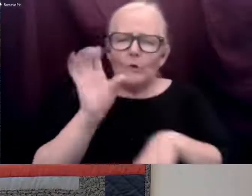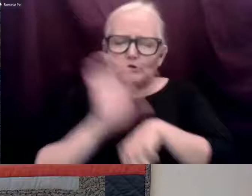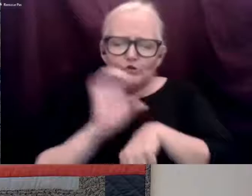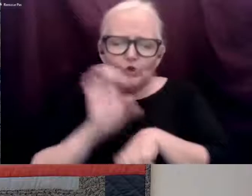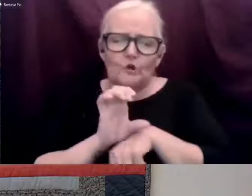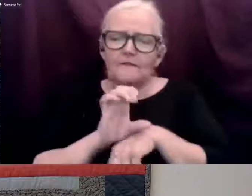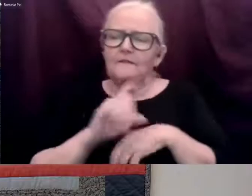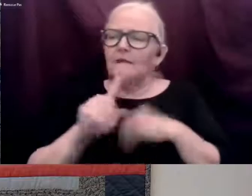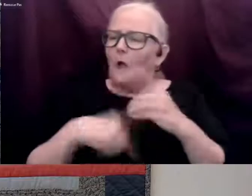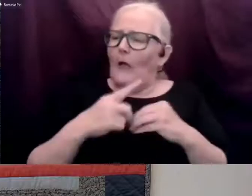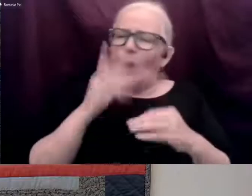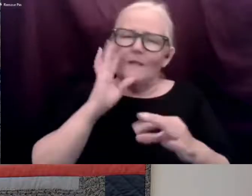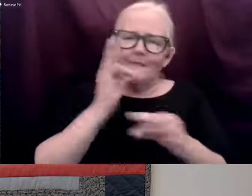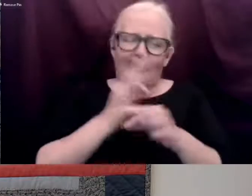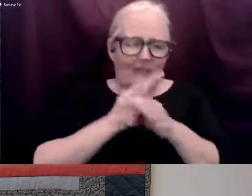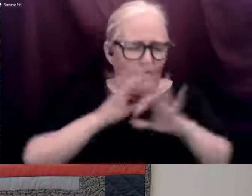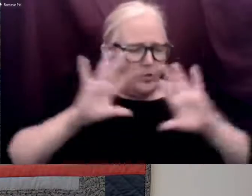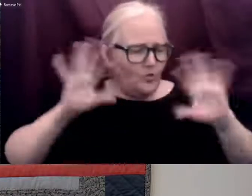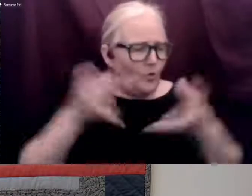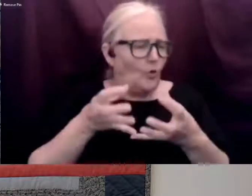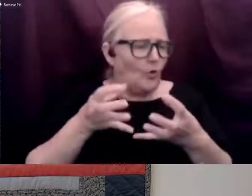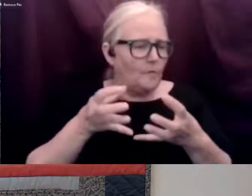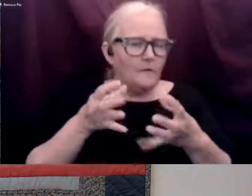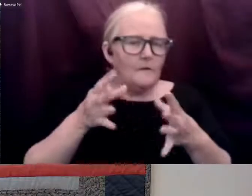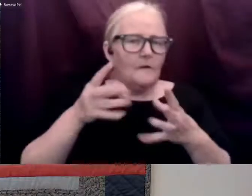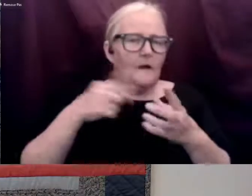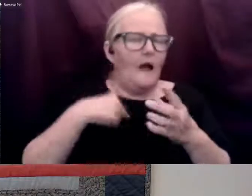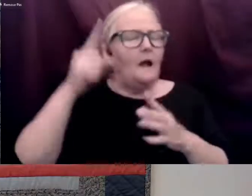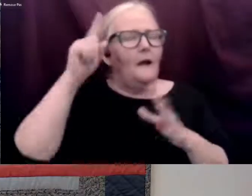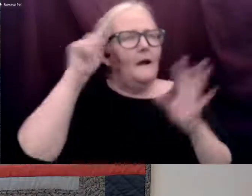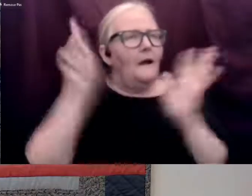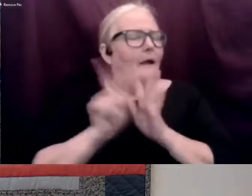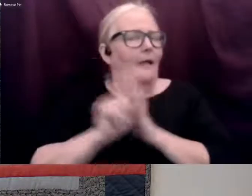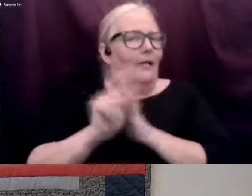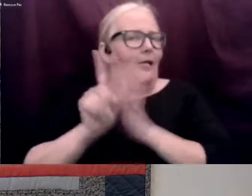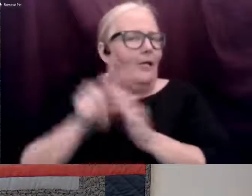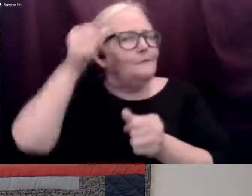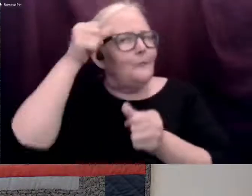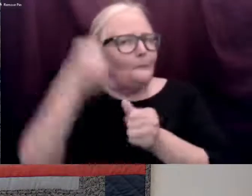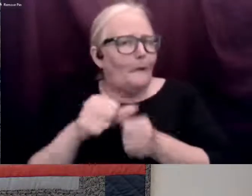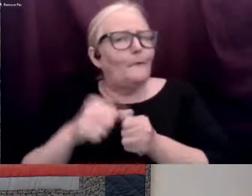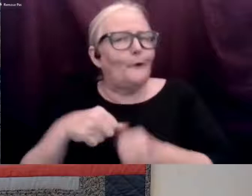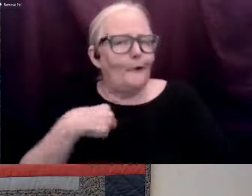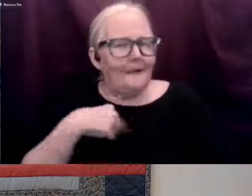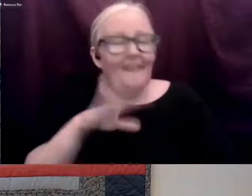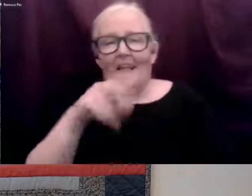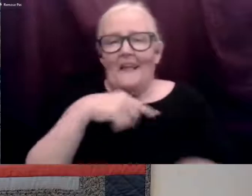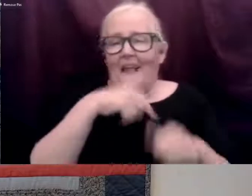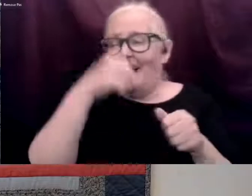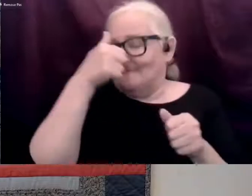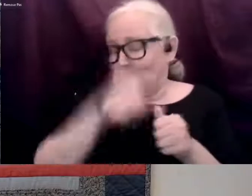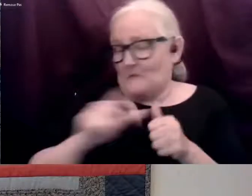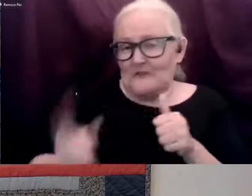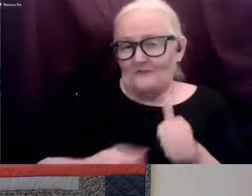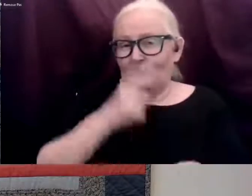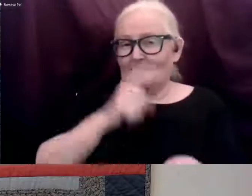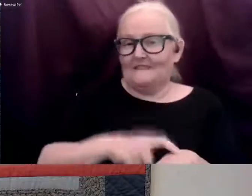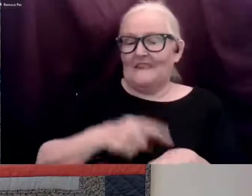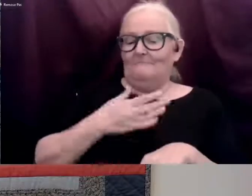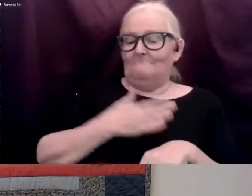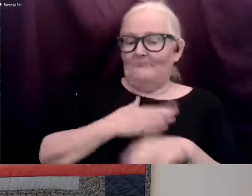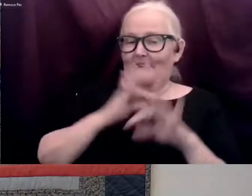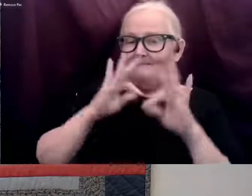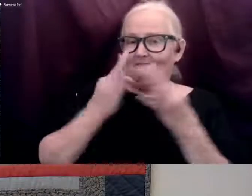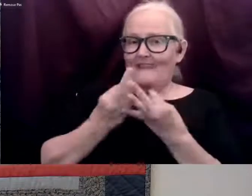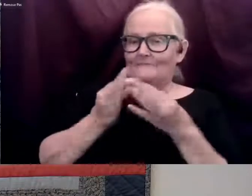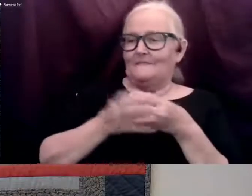of memories come to mind. Like the first time my parents and I visited the church that would become our own. I